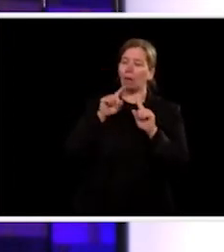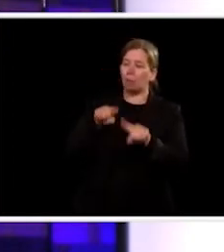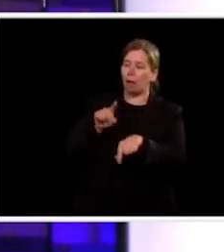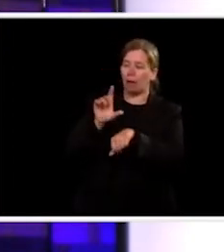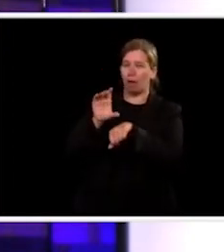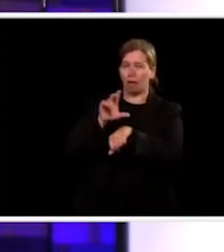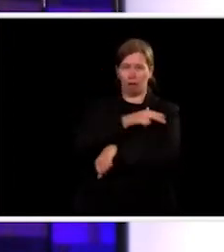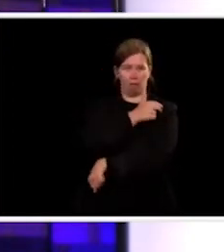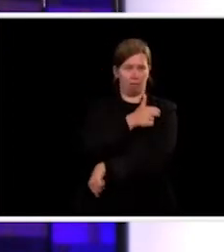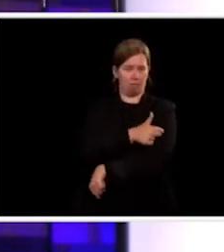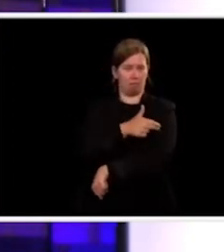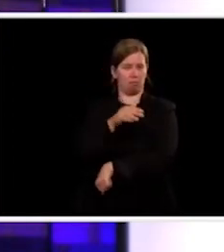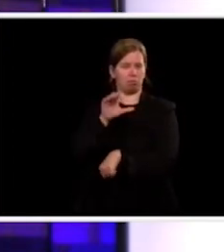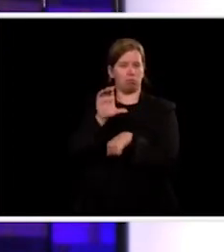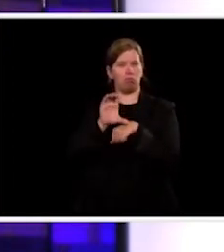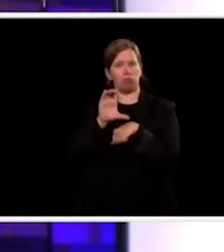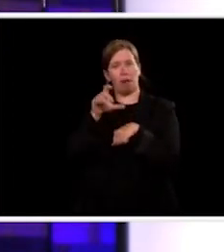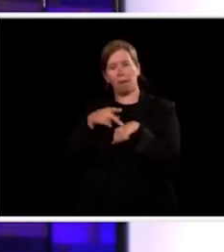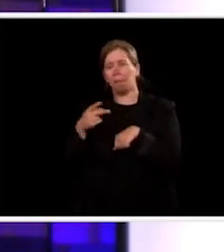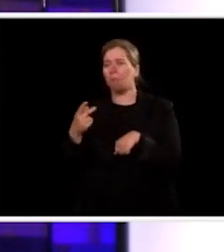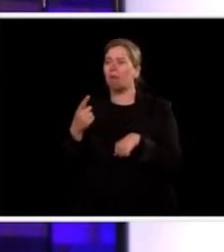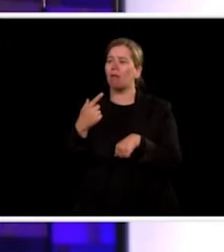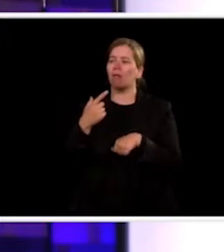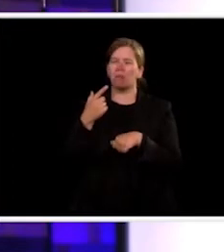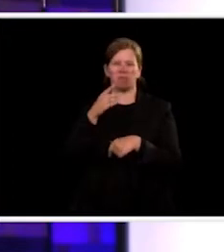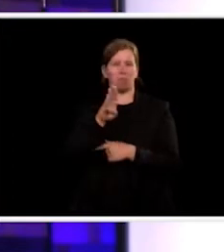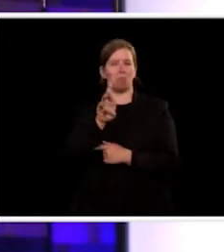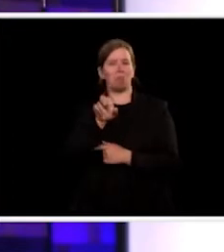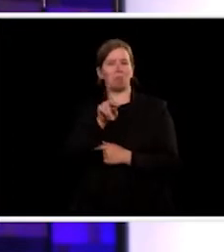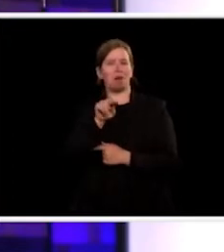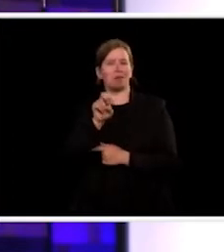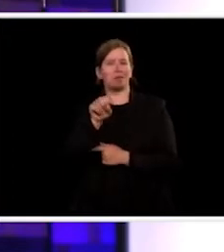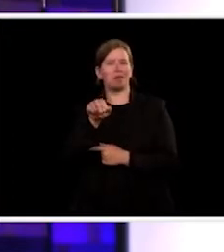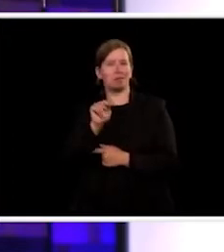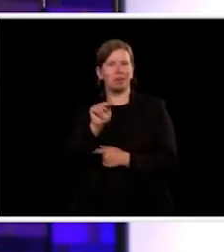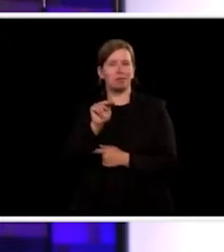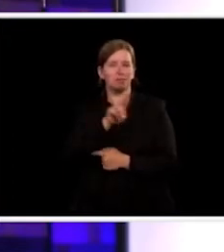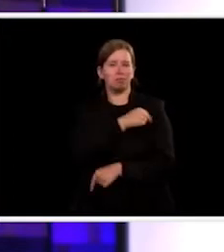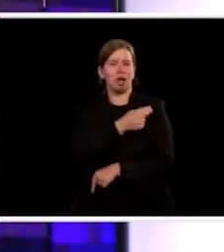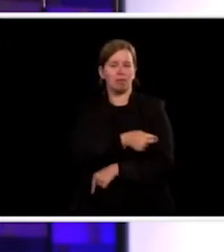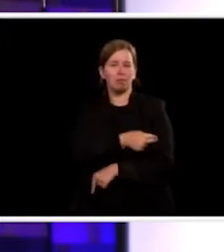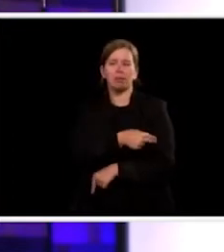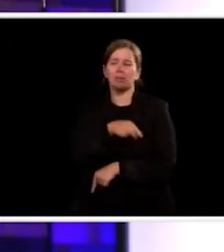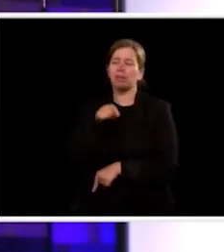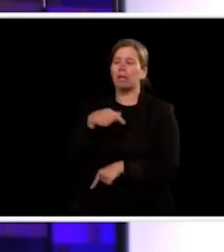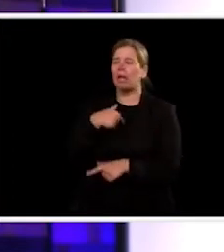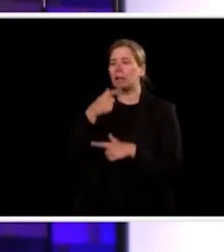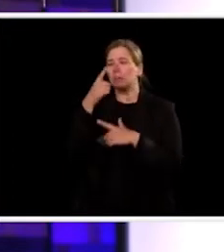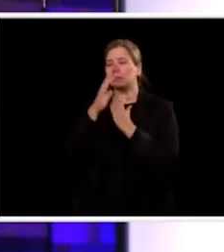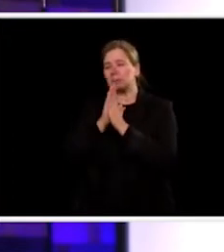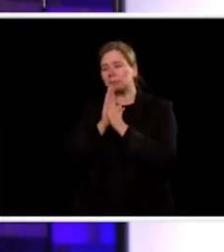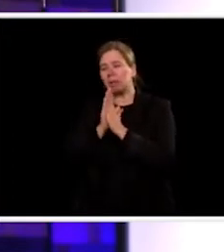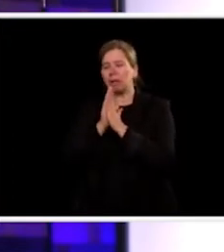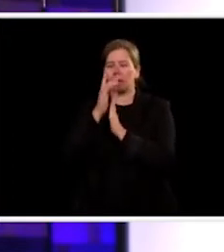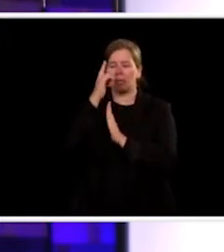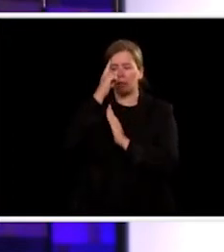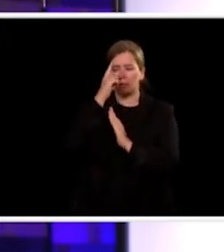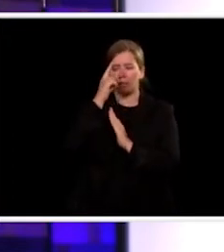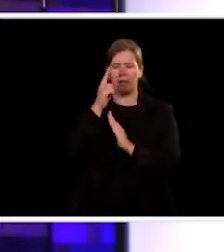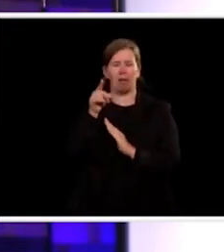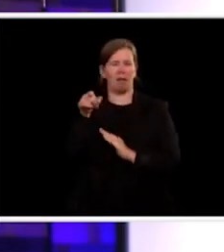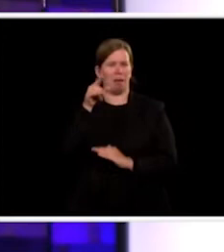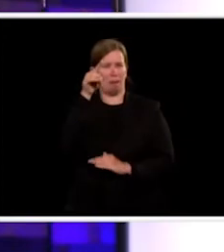at Bronson thinking, crying, praying, whatever. And this person with a collar, a